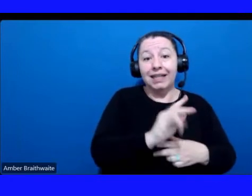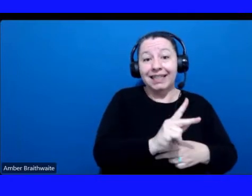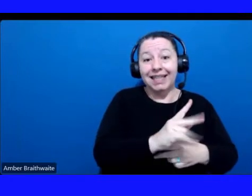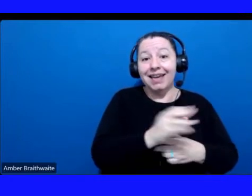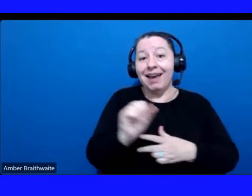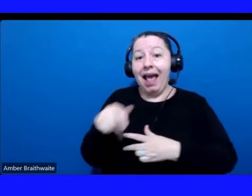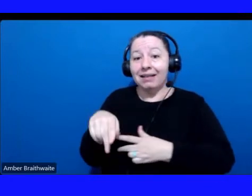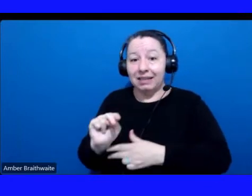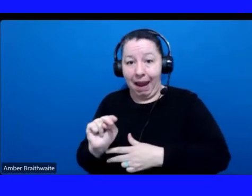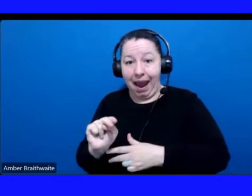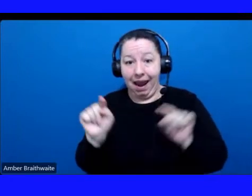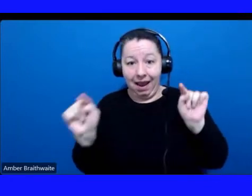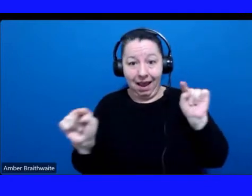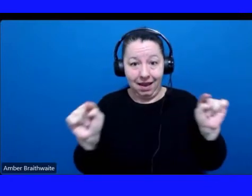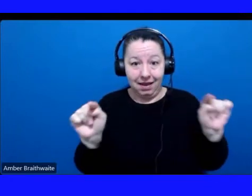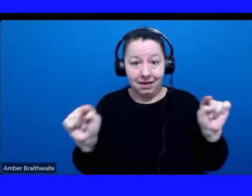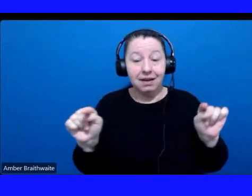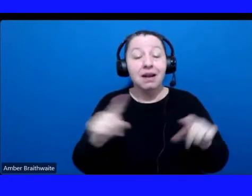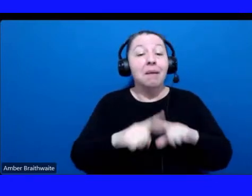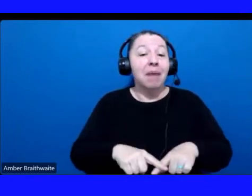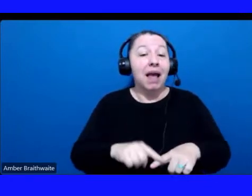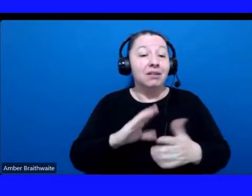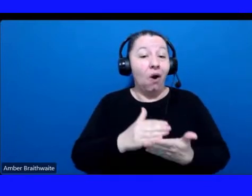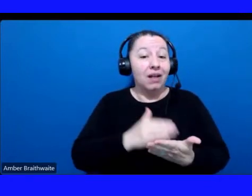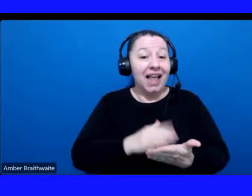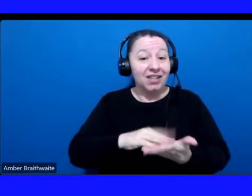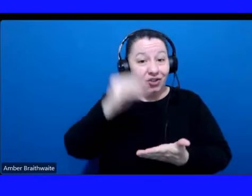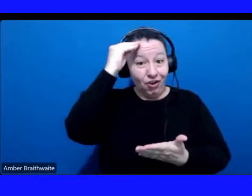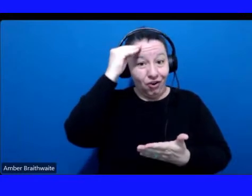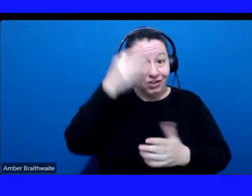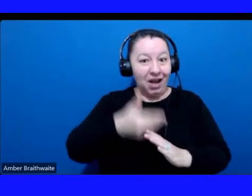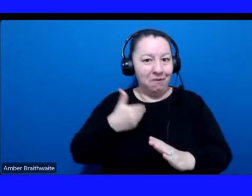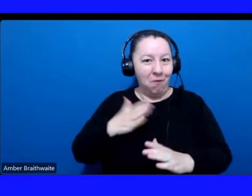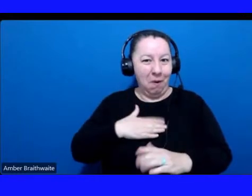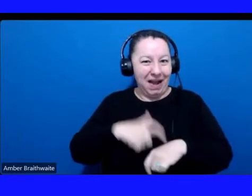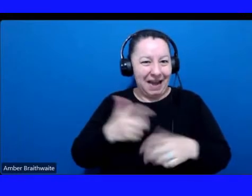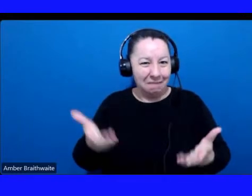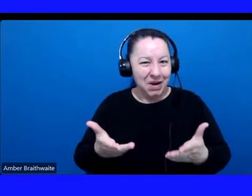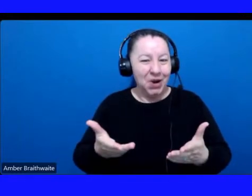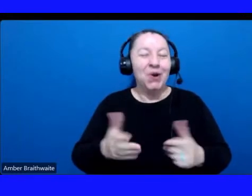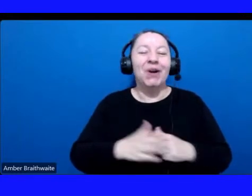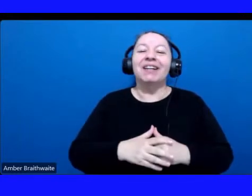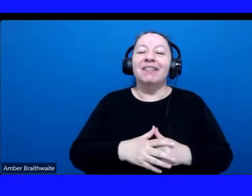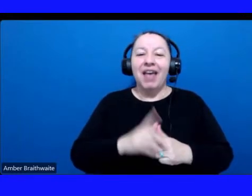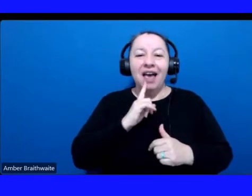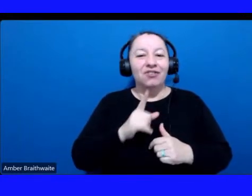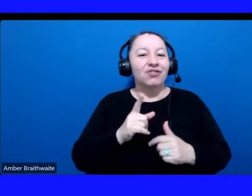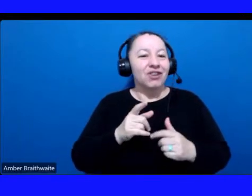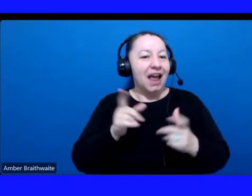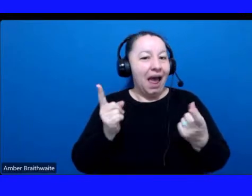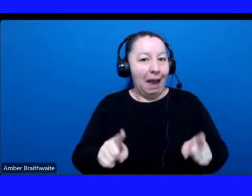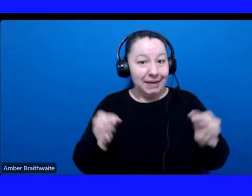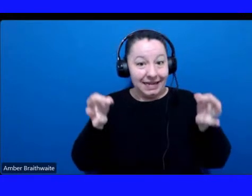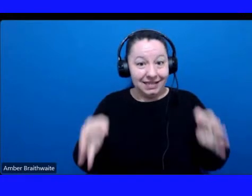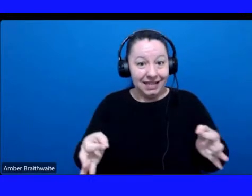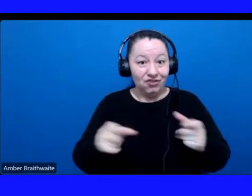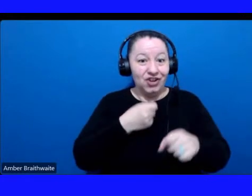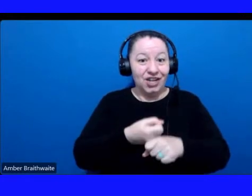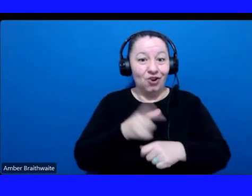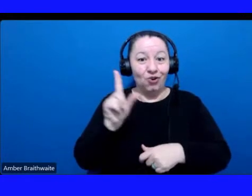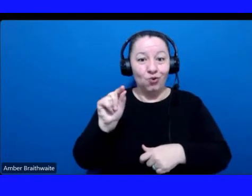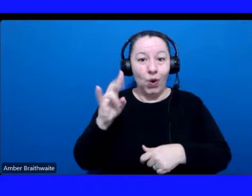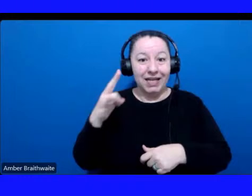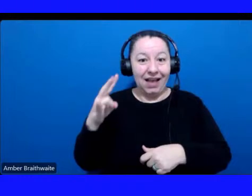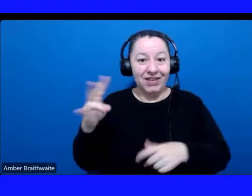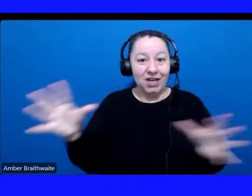I think so. It's Patsy. So what Ellie was talking about before, since we came over to Health and Hospitals, since